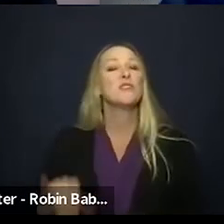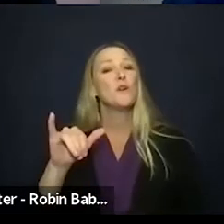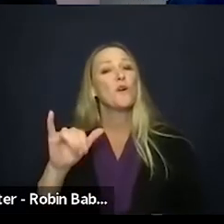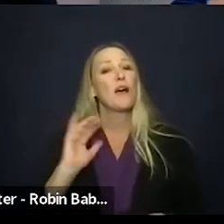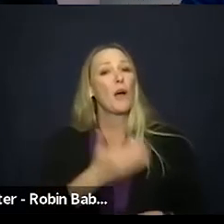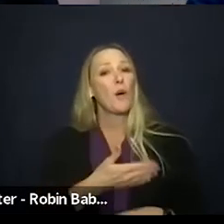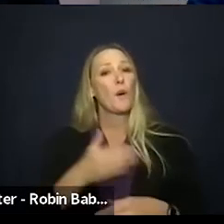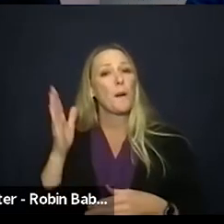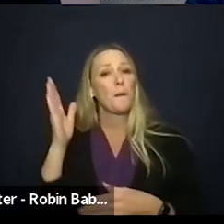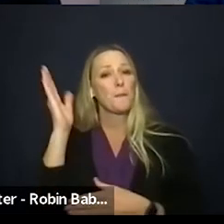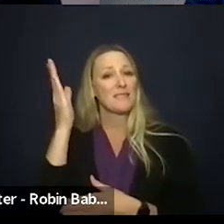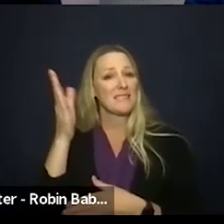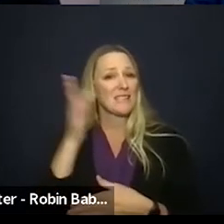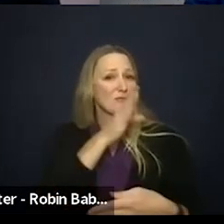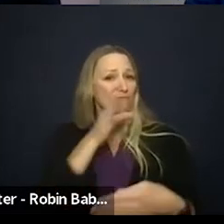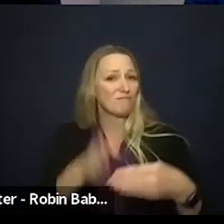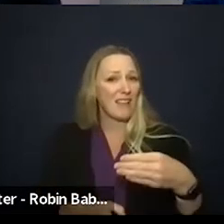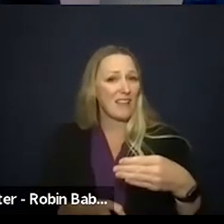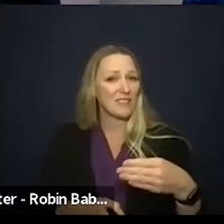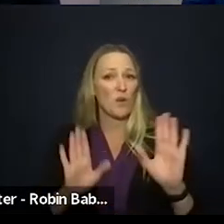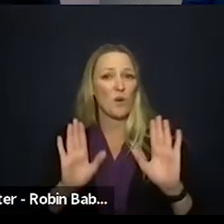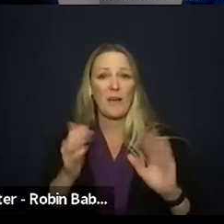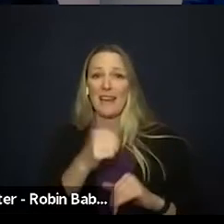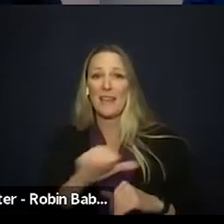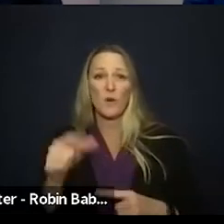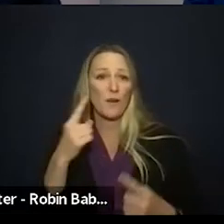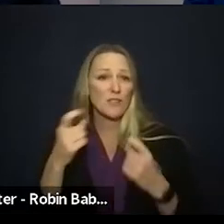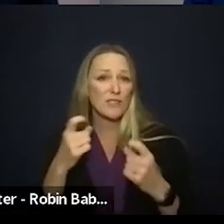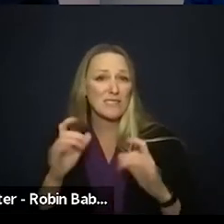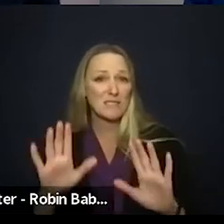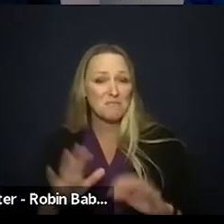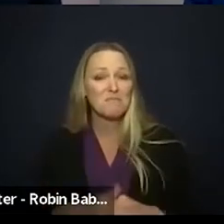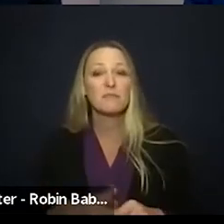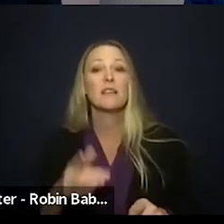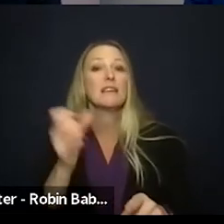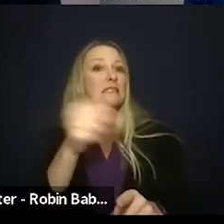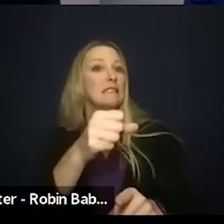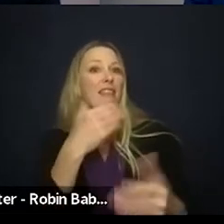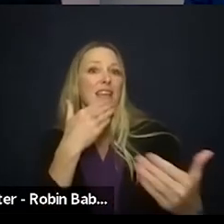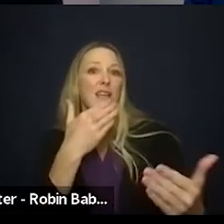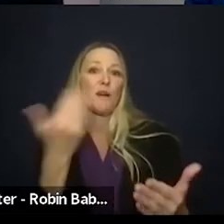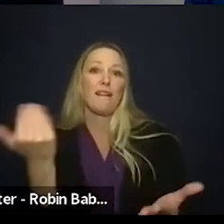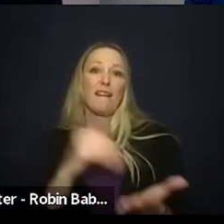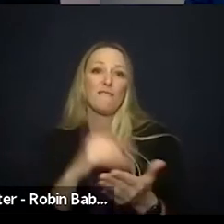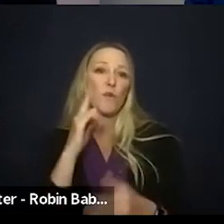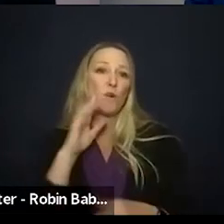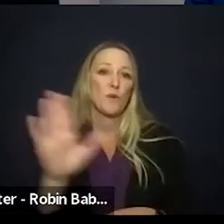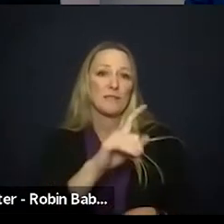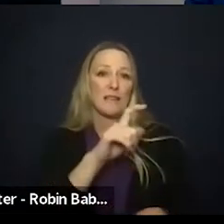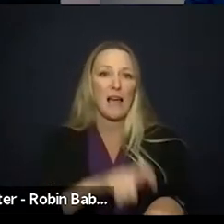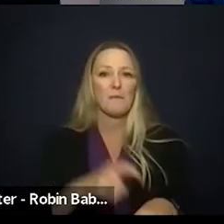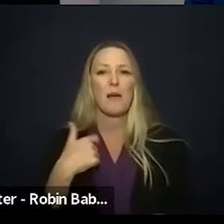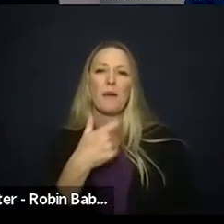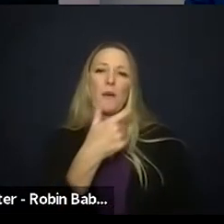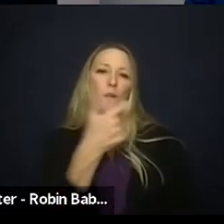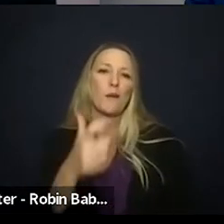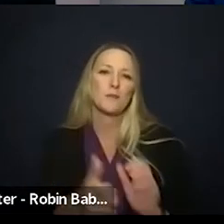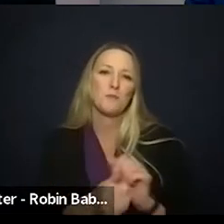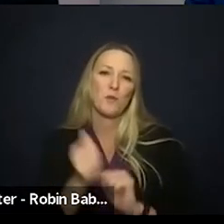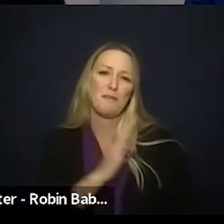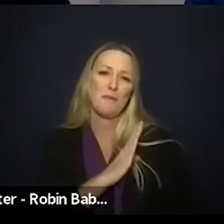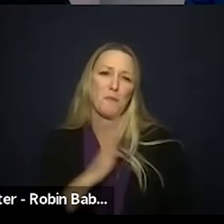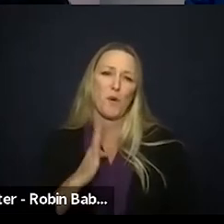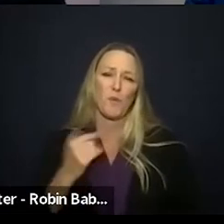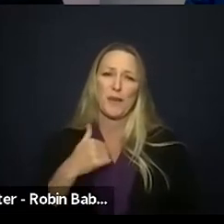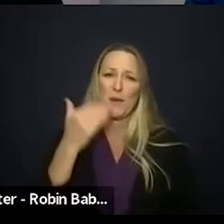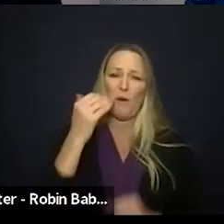we welcome any questions yeah just and again thank the board for your time and we emily and i watch most of the board meetings and we know how late these